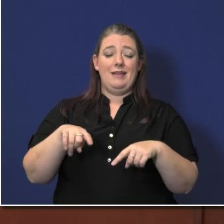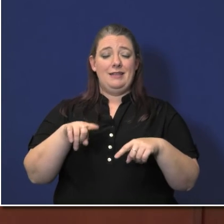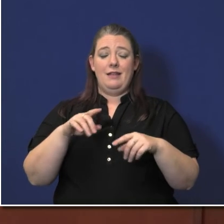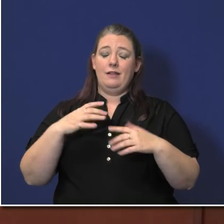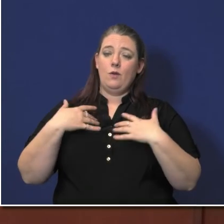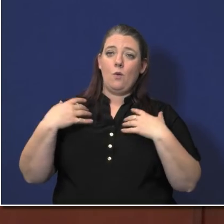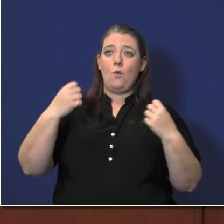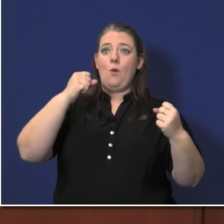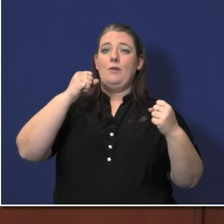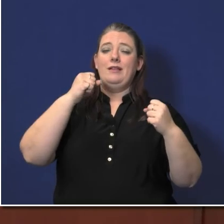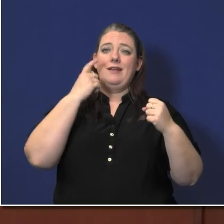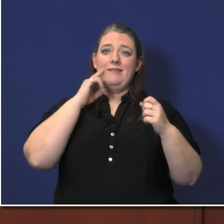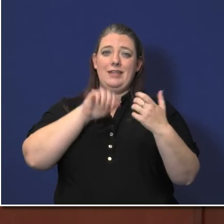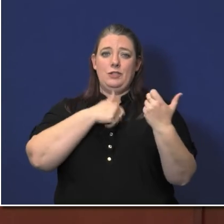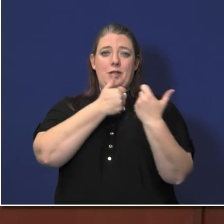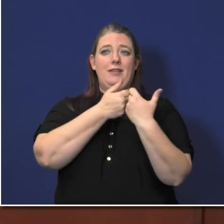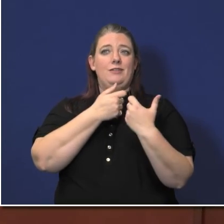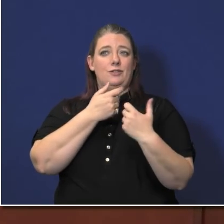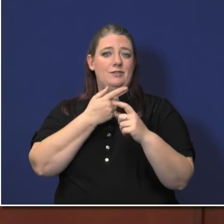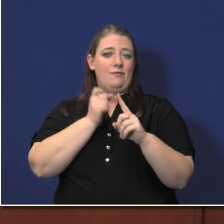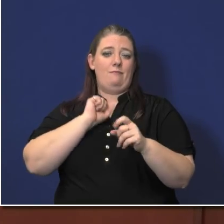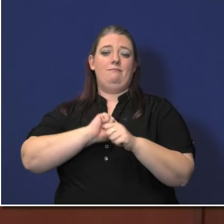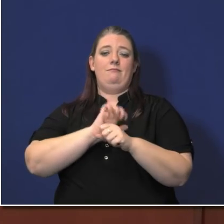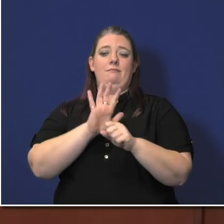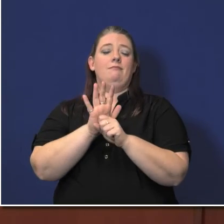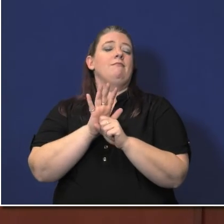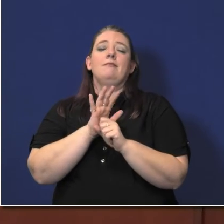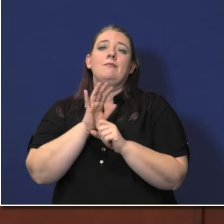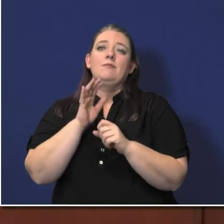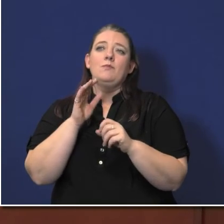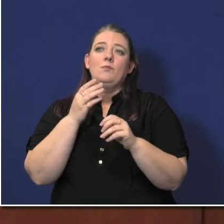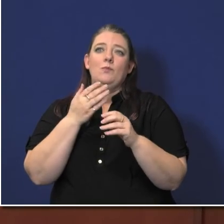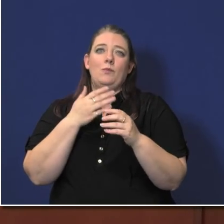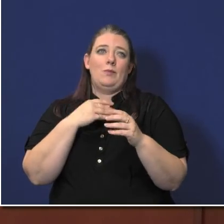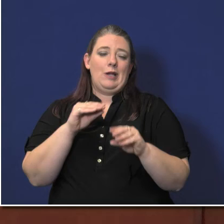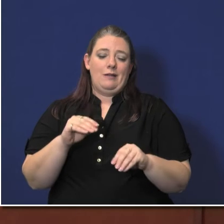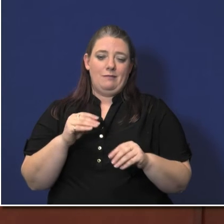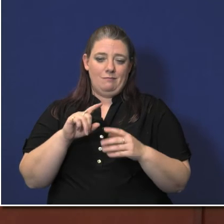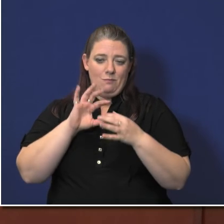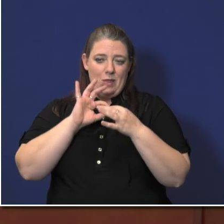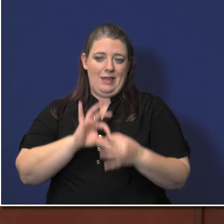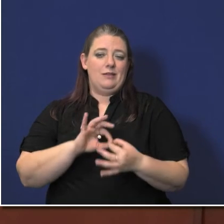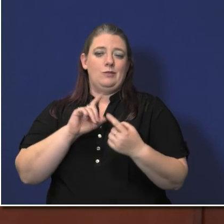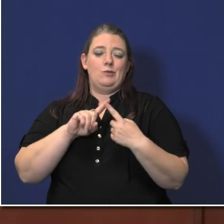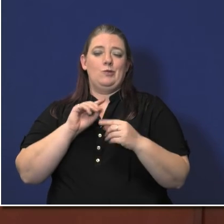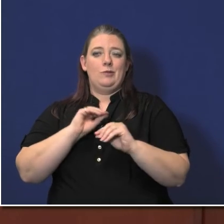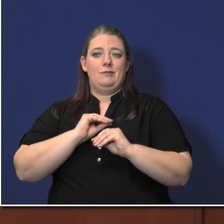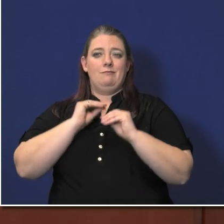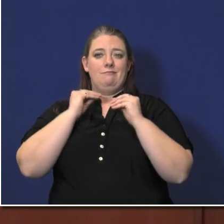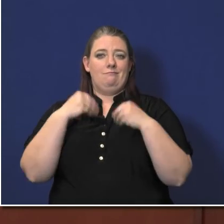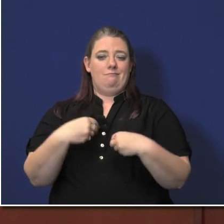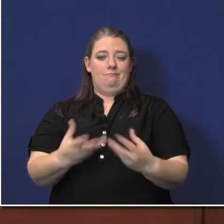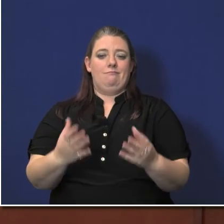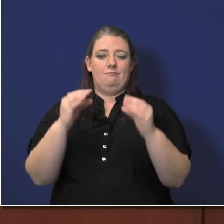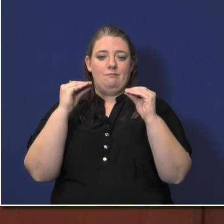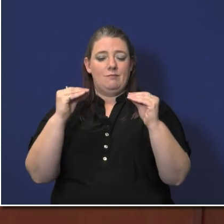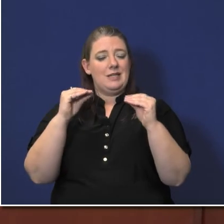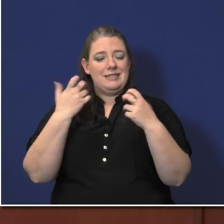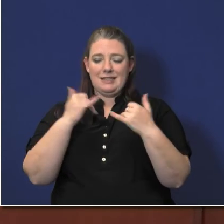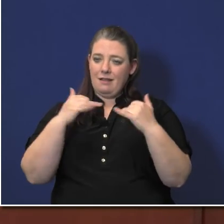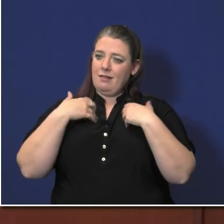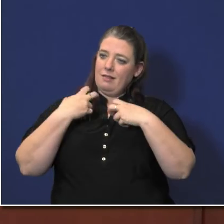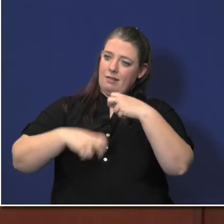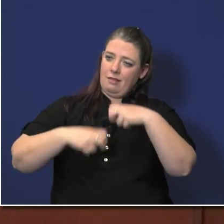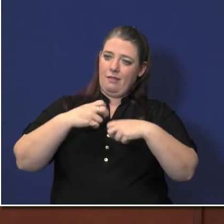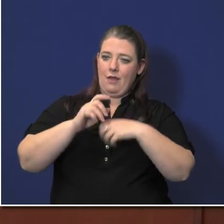challenges brought forth by COVID-19 regarding the delivery of instruction, issues persist in the quality of